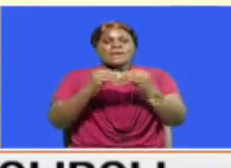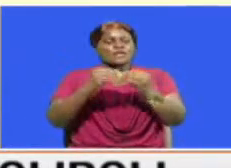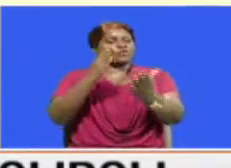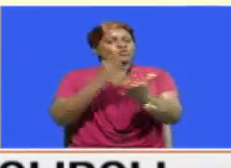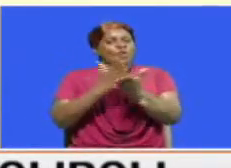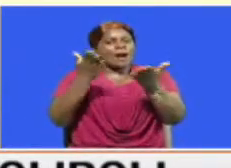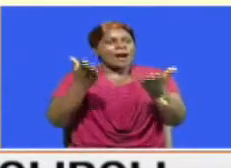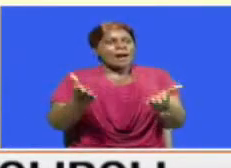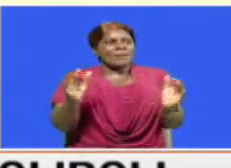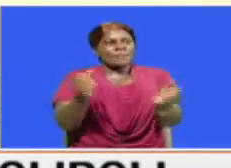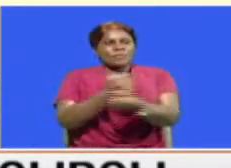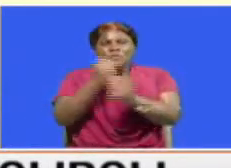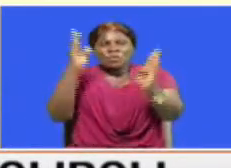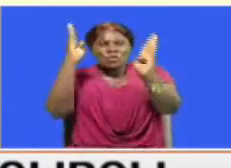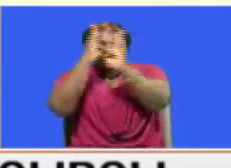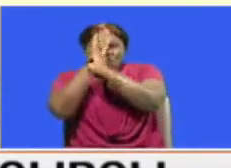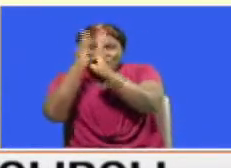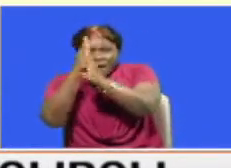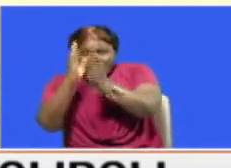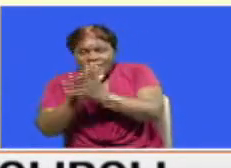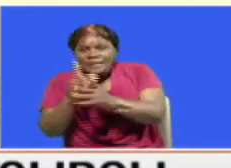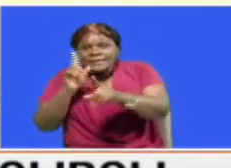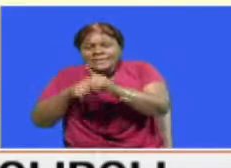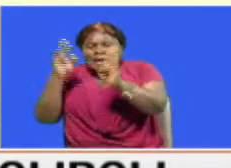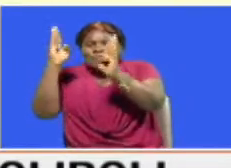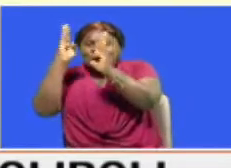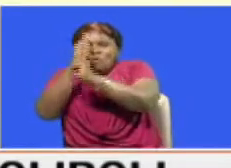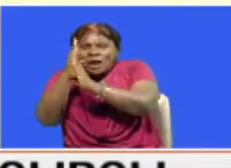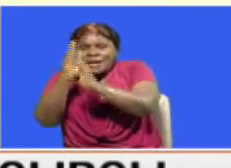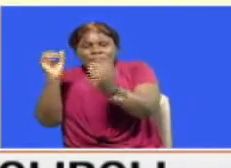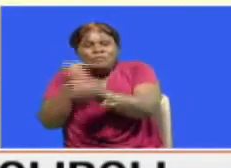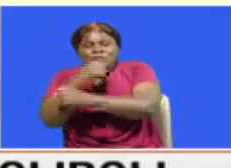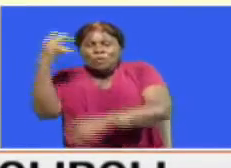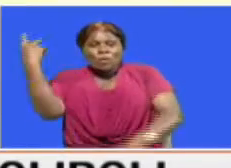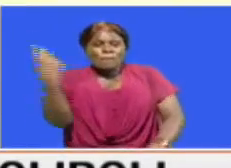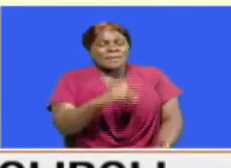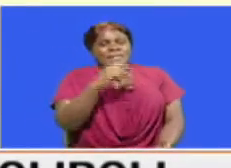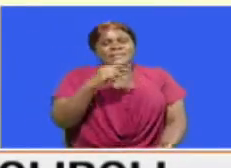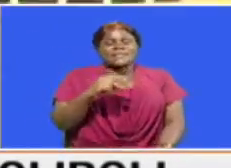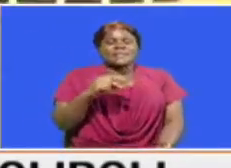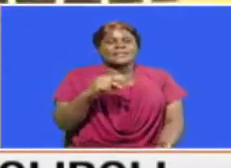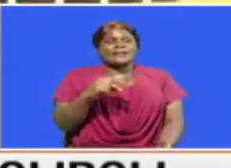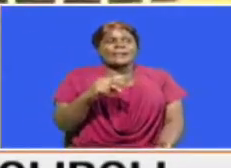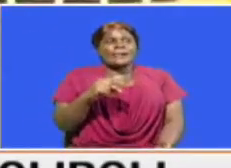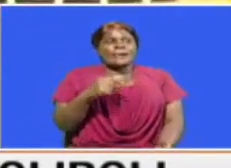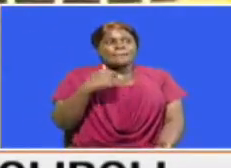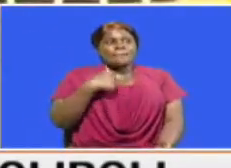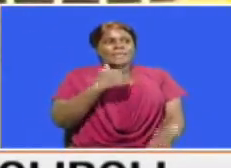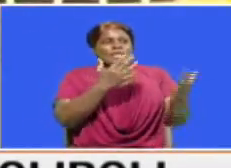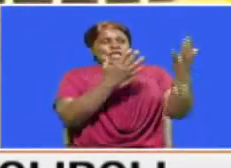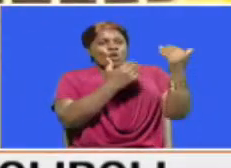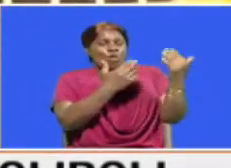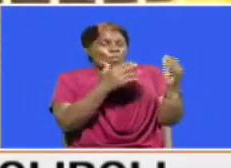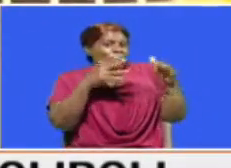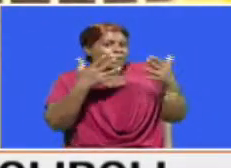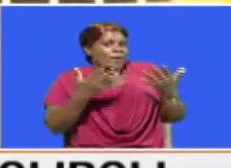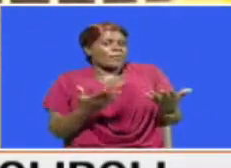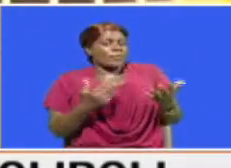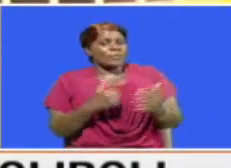hapa, hapa uwezi ficha chochote. Ukificha chochote hapa unapigwa. Mimi nakwambia. Natumaini ya